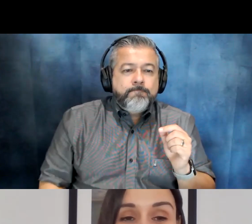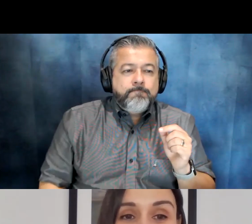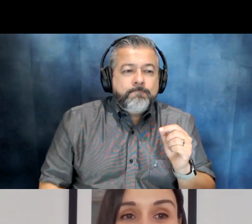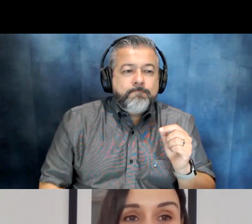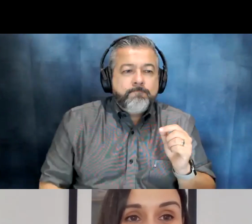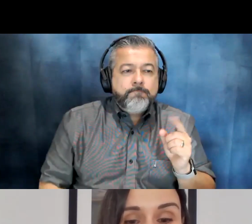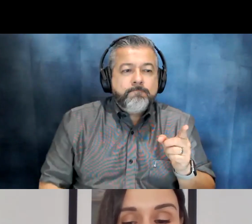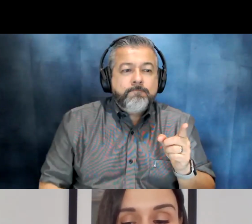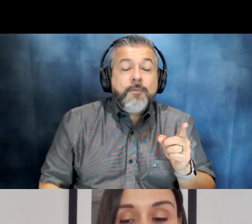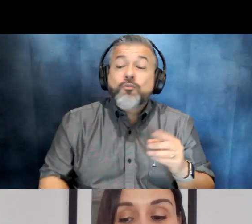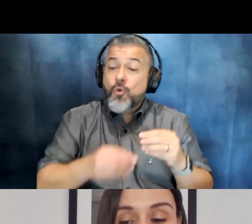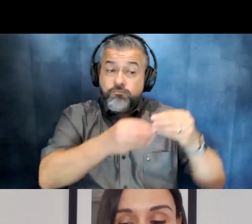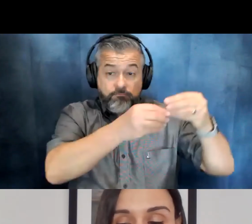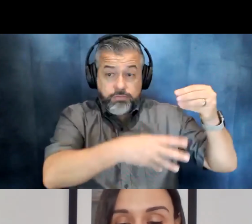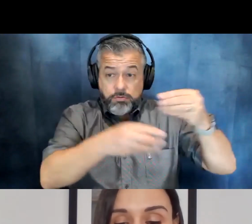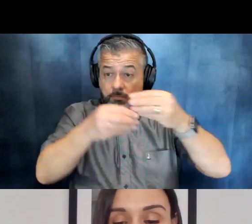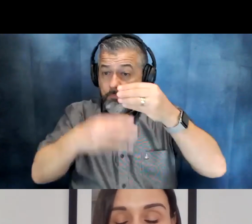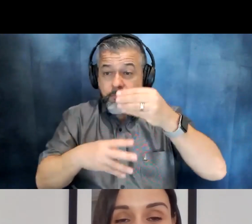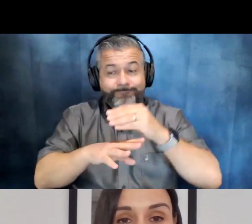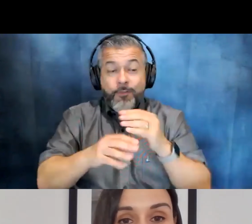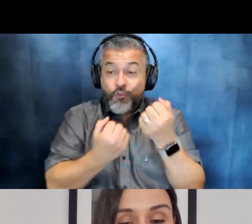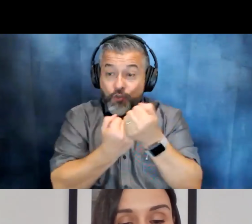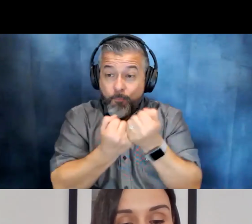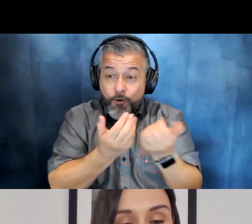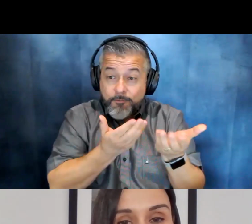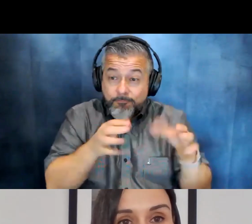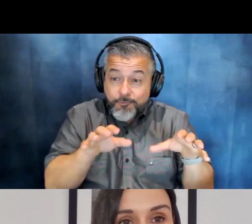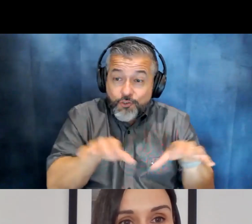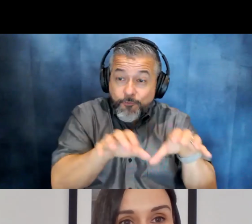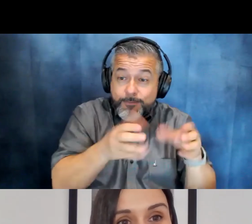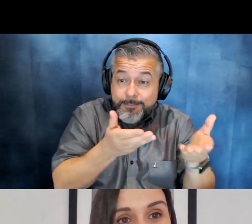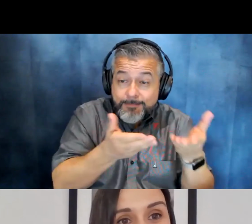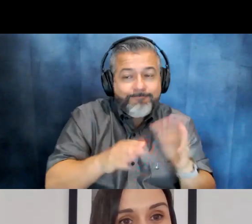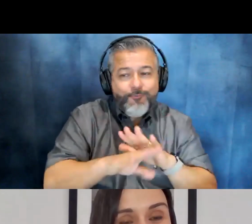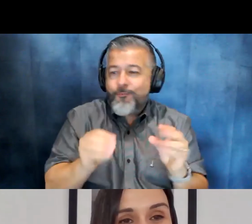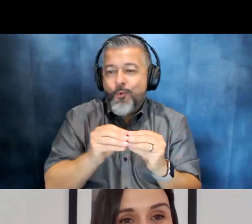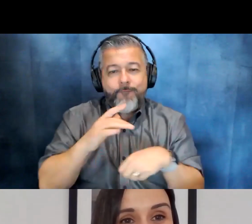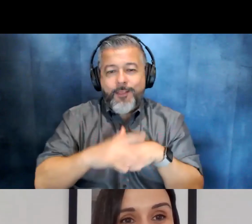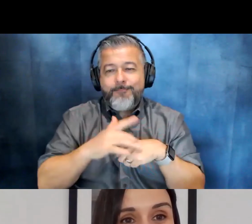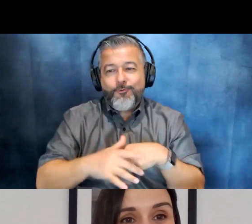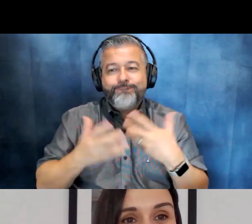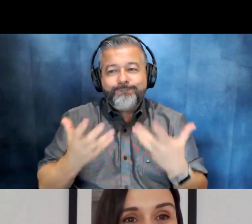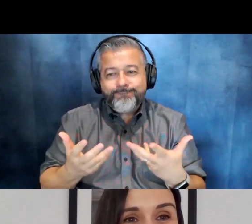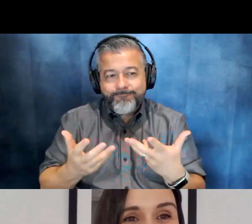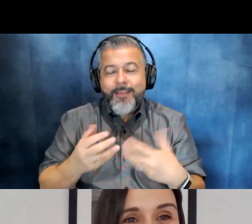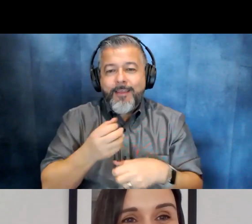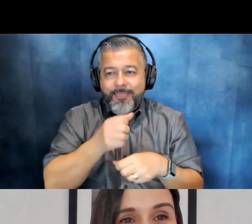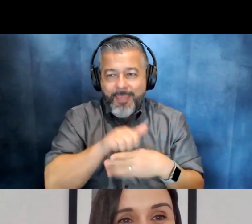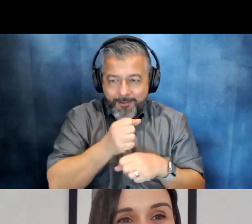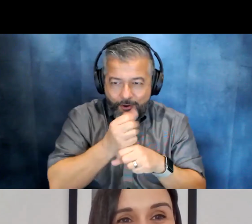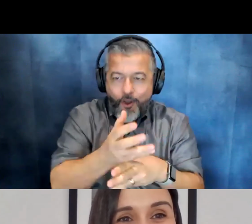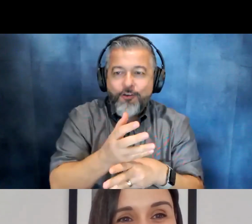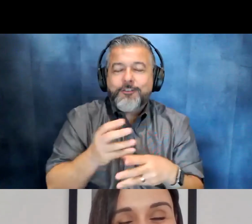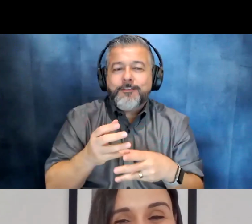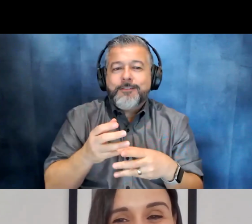So many of these supports are just no longer available, and that creates a difficult situation. And we can move forward. Sorry about